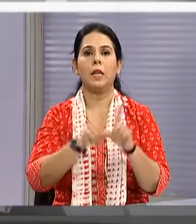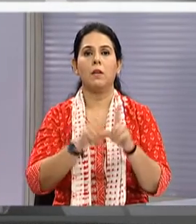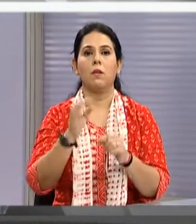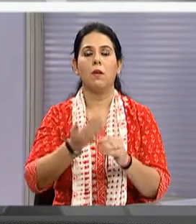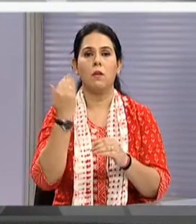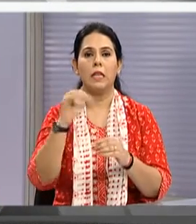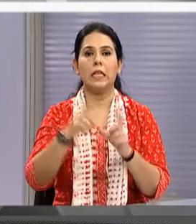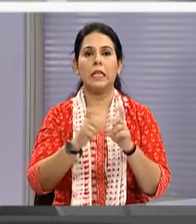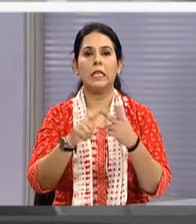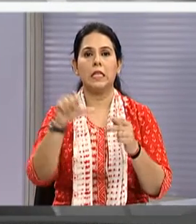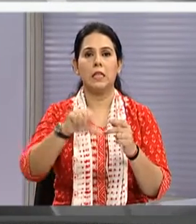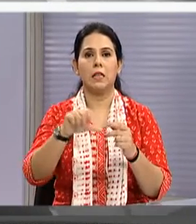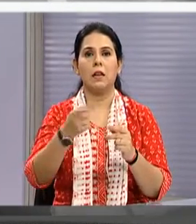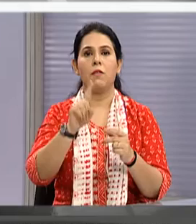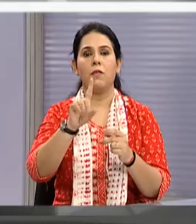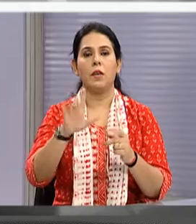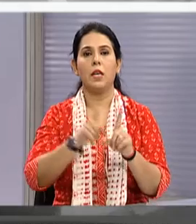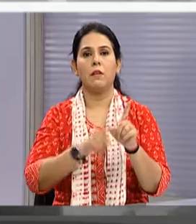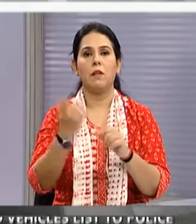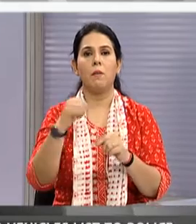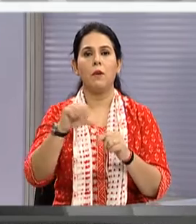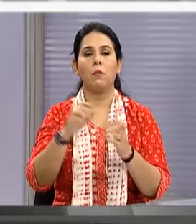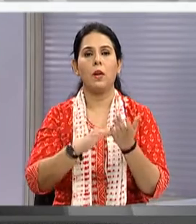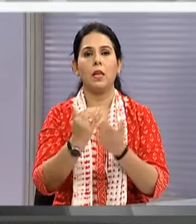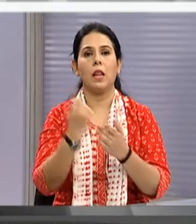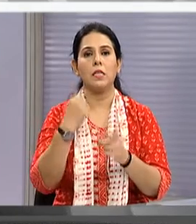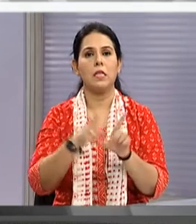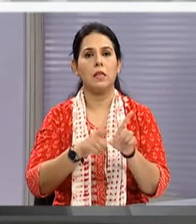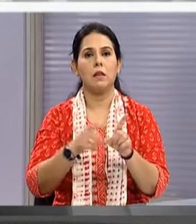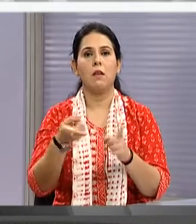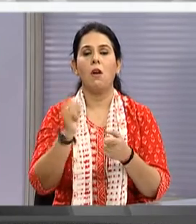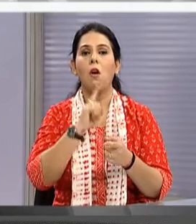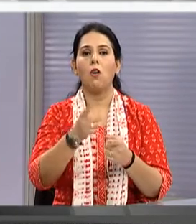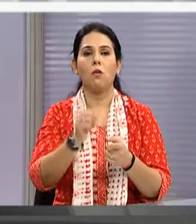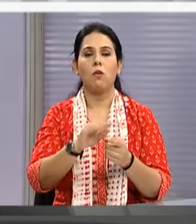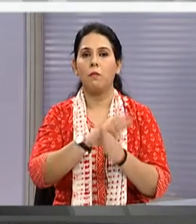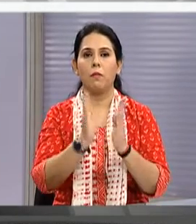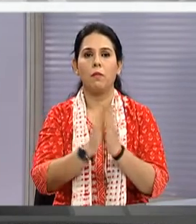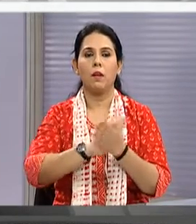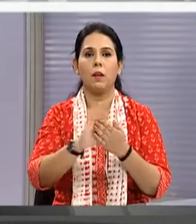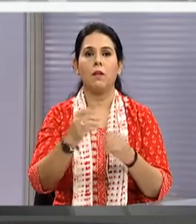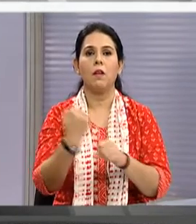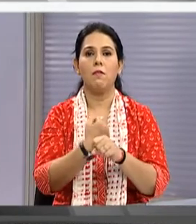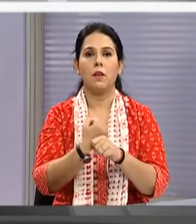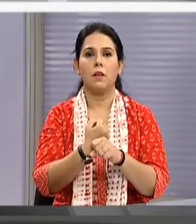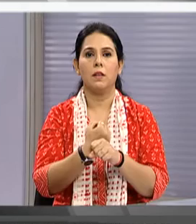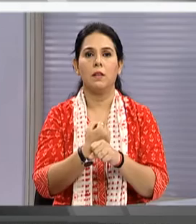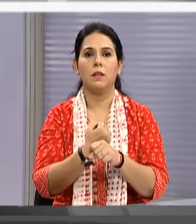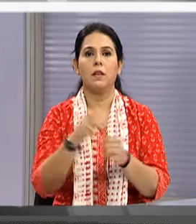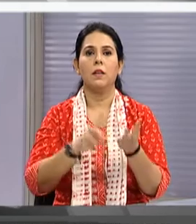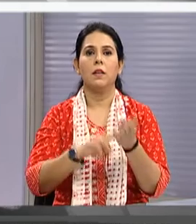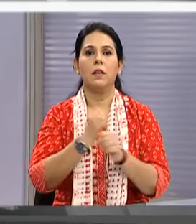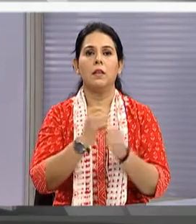and older diesel and 15 years and older petrol vehicles last year, but order could not be complied with effectively.